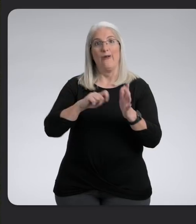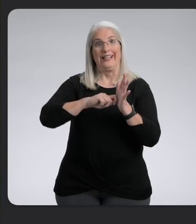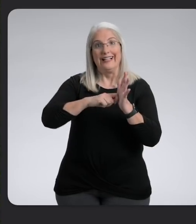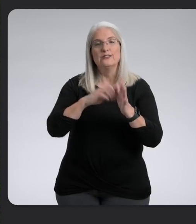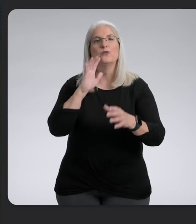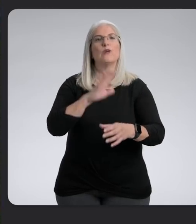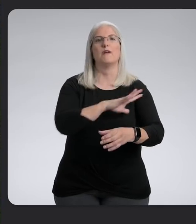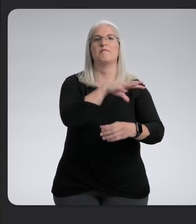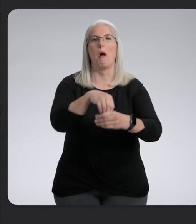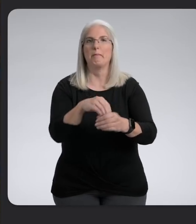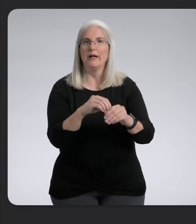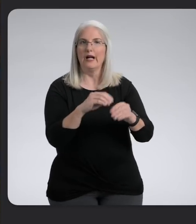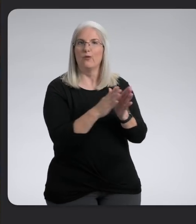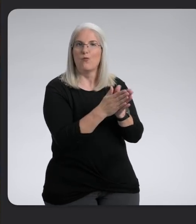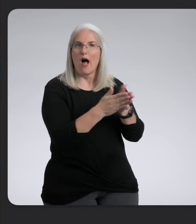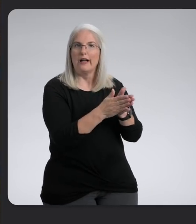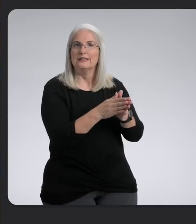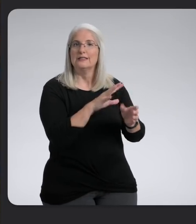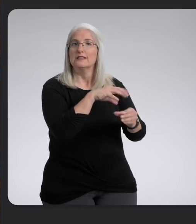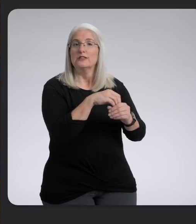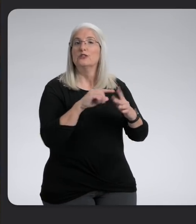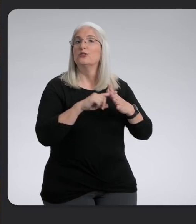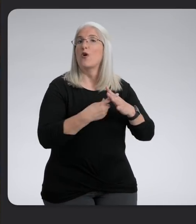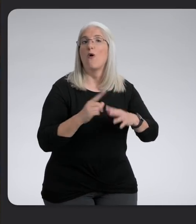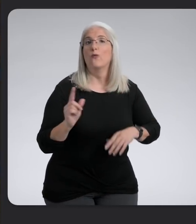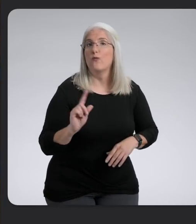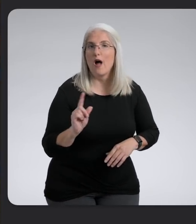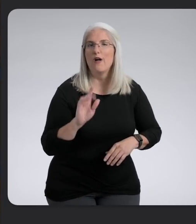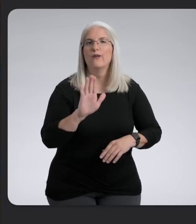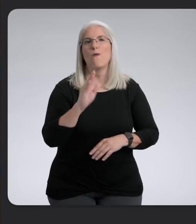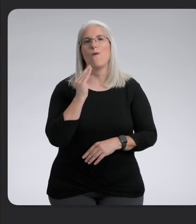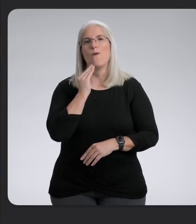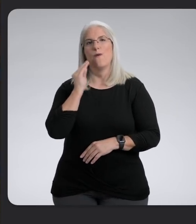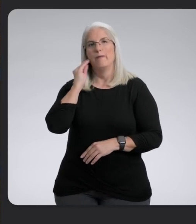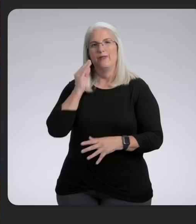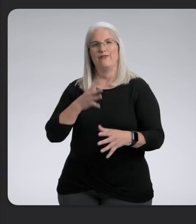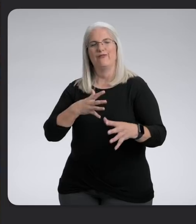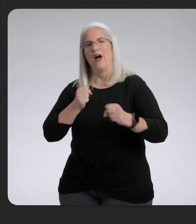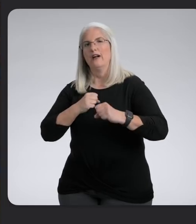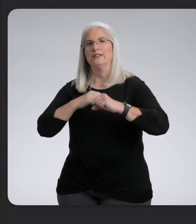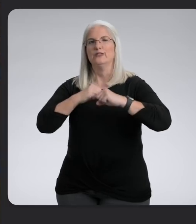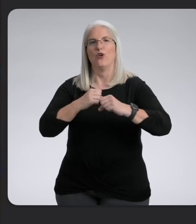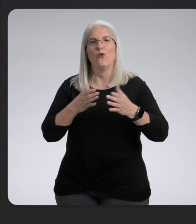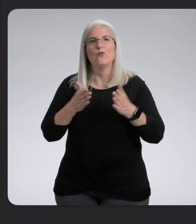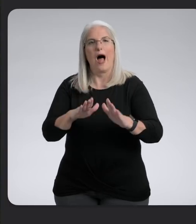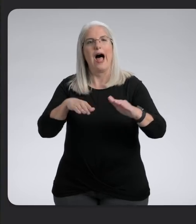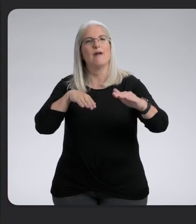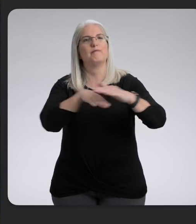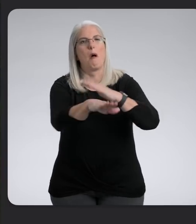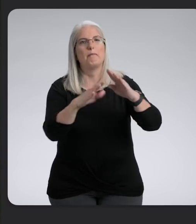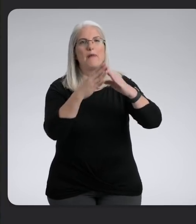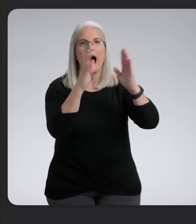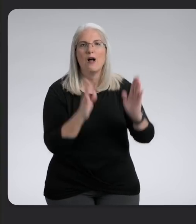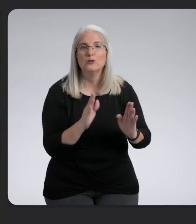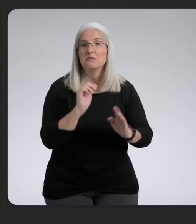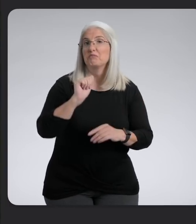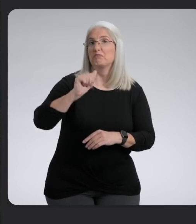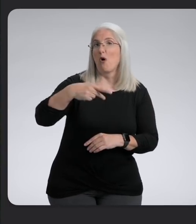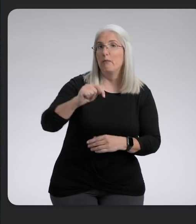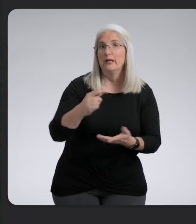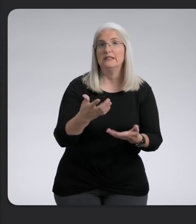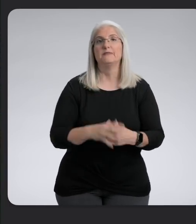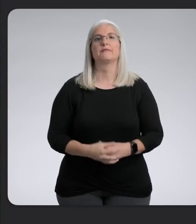Starting with where you live, we're creating the fastest, most secure way to unlock your house, apartment, or flat. And where you